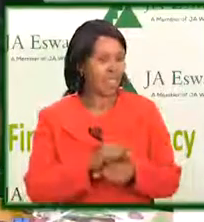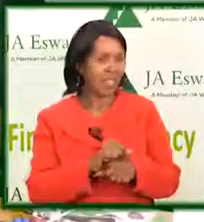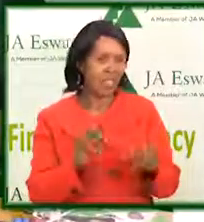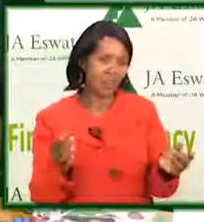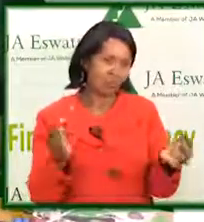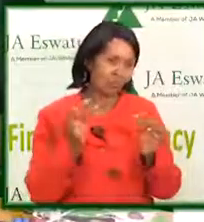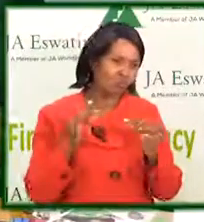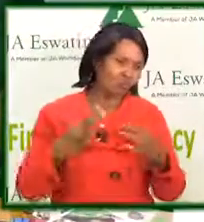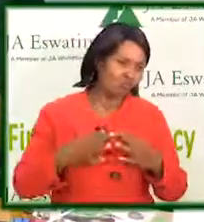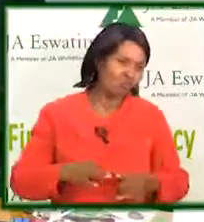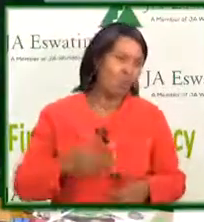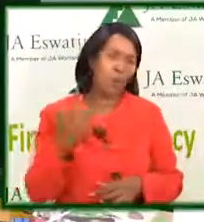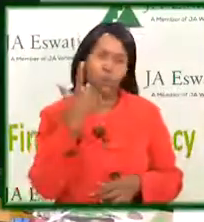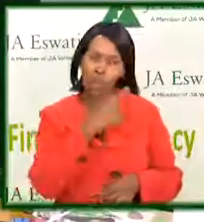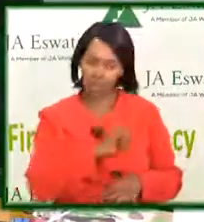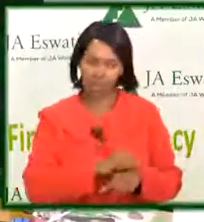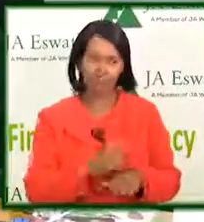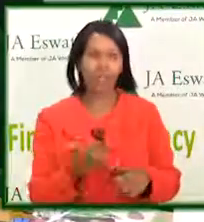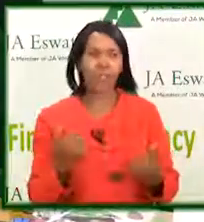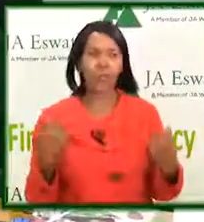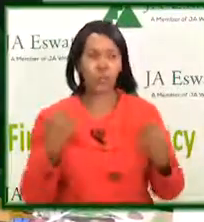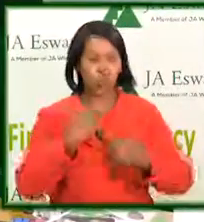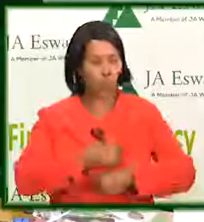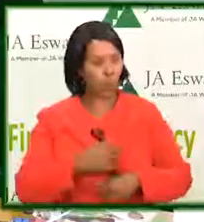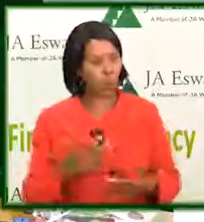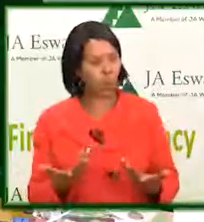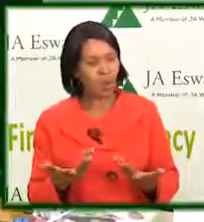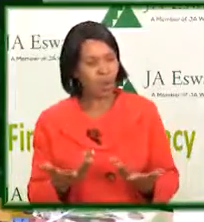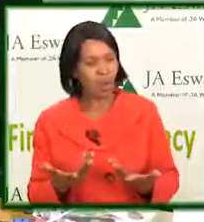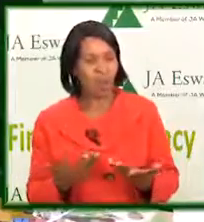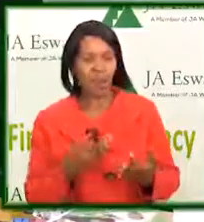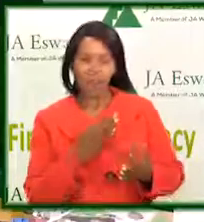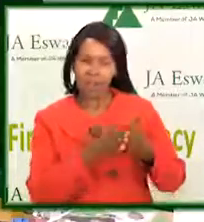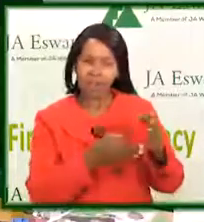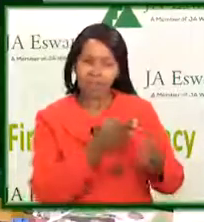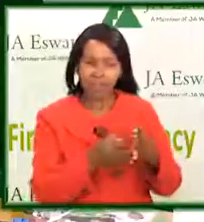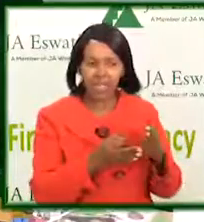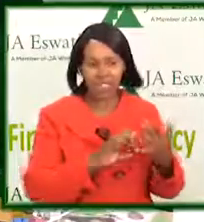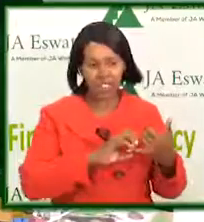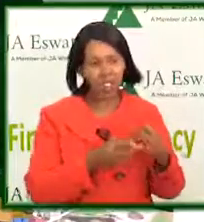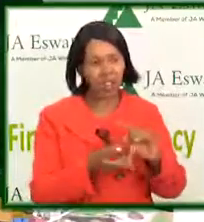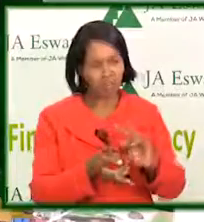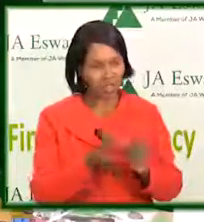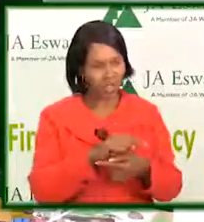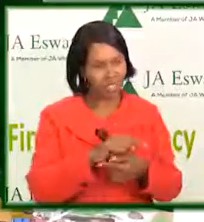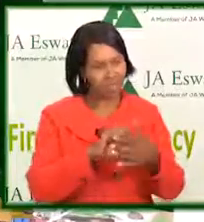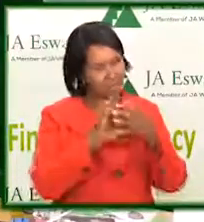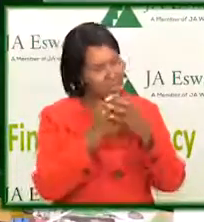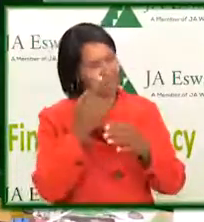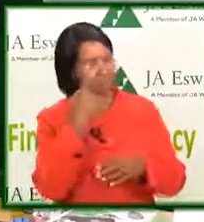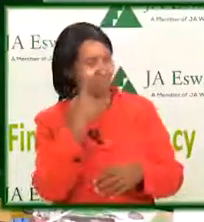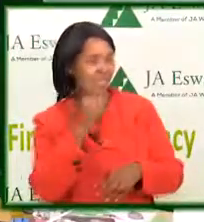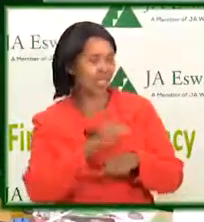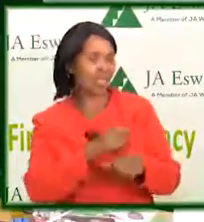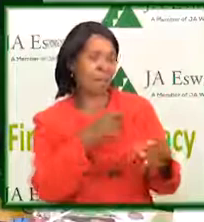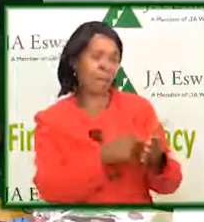make your product to look beautiful, and just to convince the customer that this is the right product